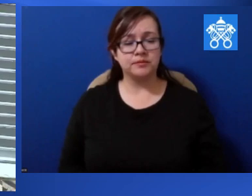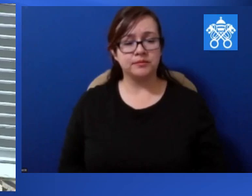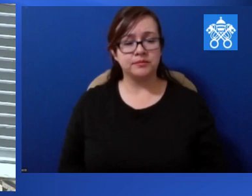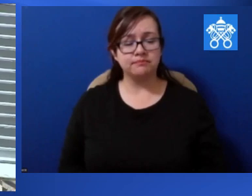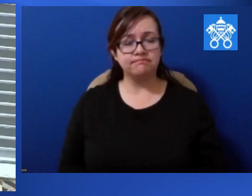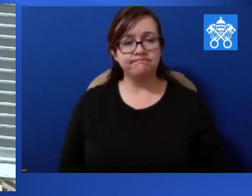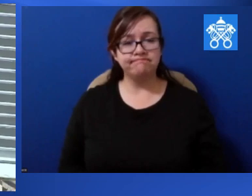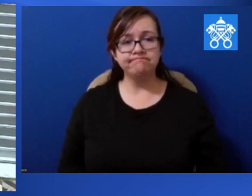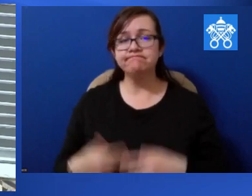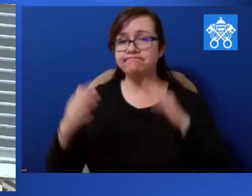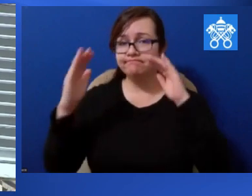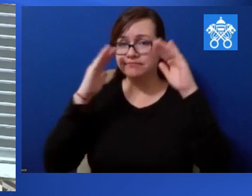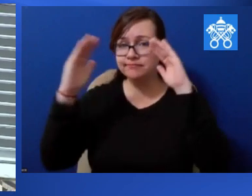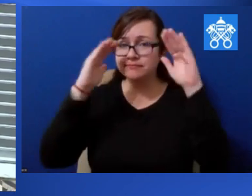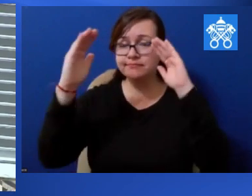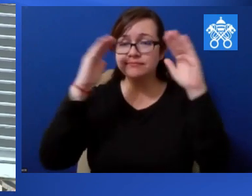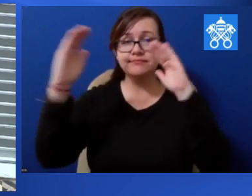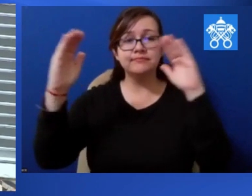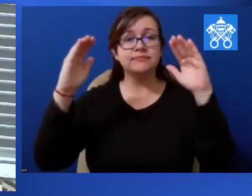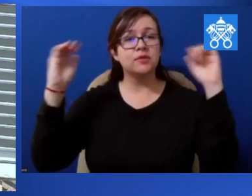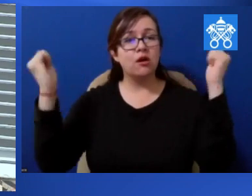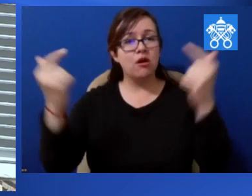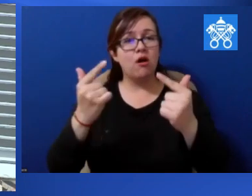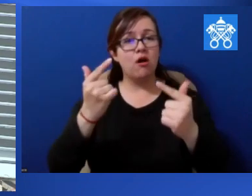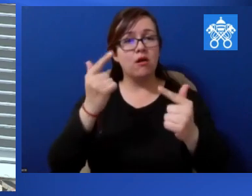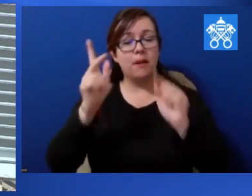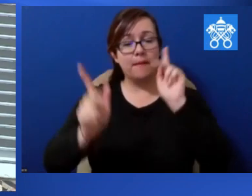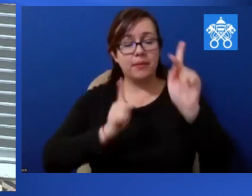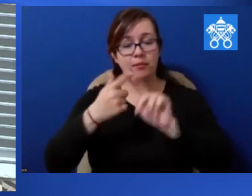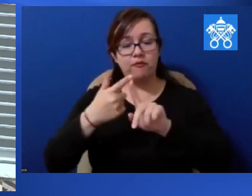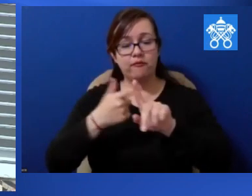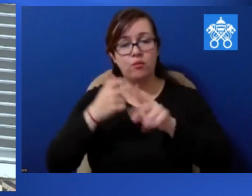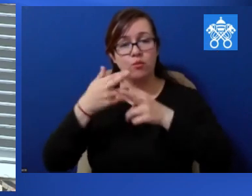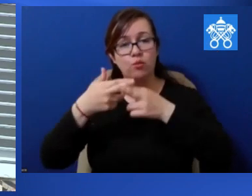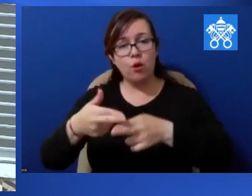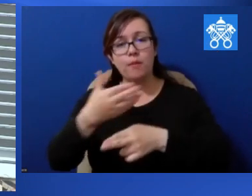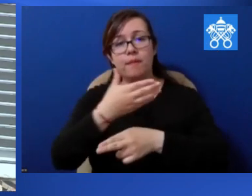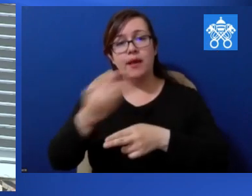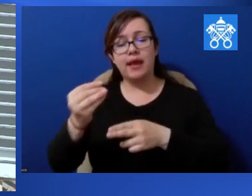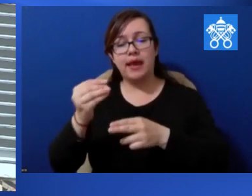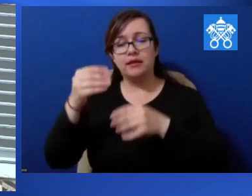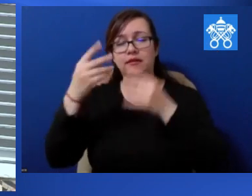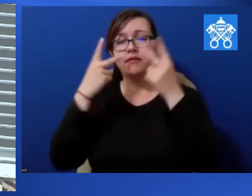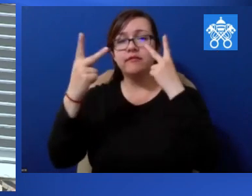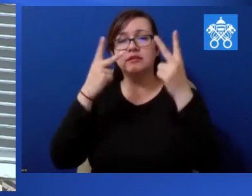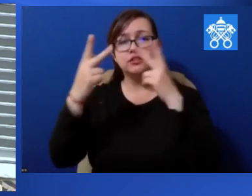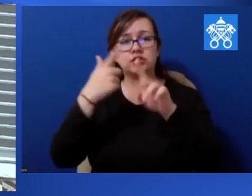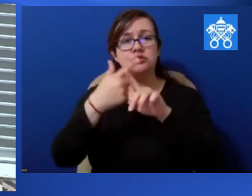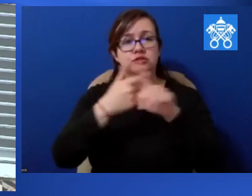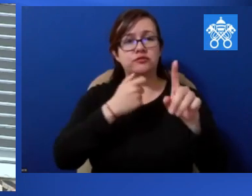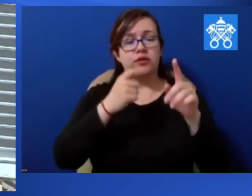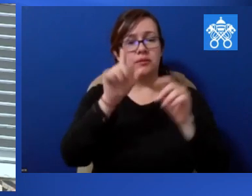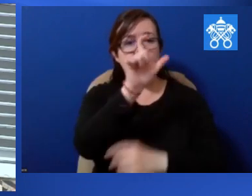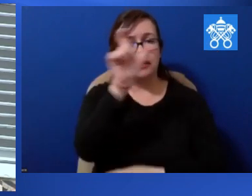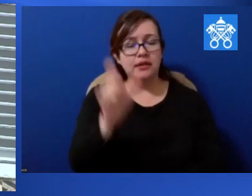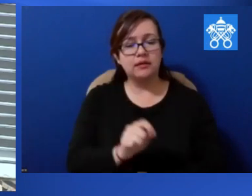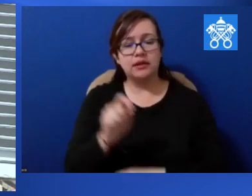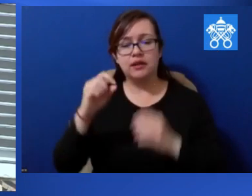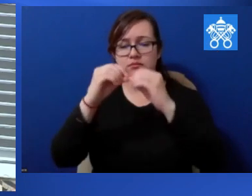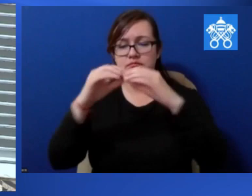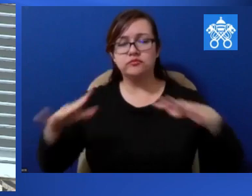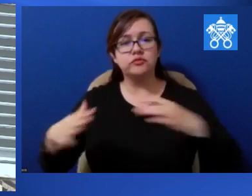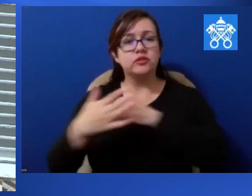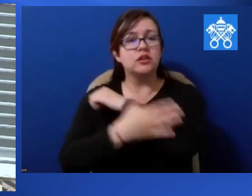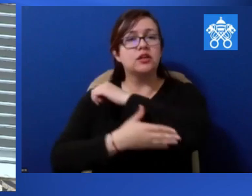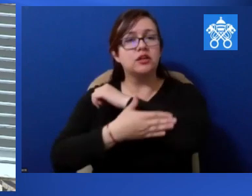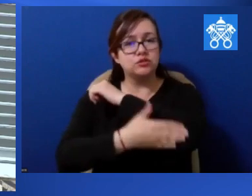Saluto tutti voi. I greet all of you, people from Rome and pilgrims from Italy and from various countries. In particular,